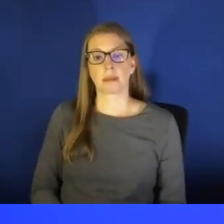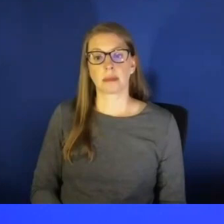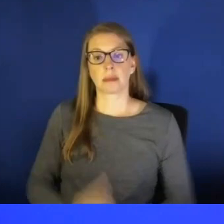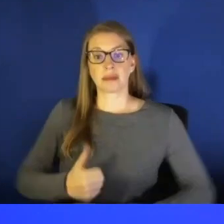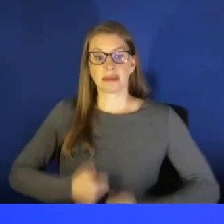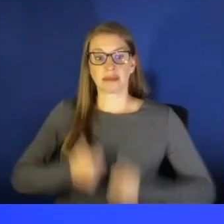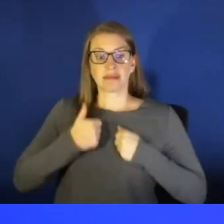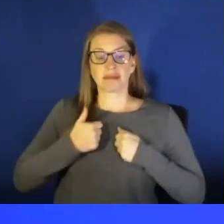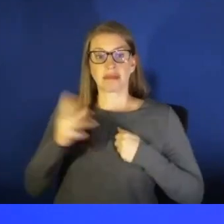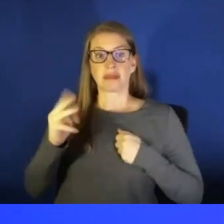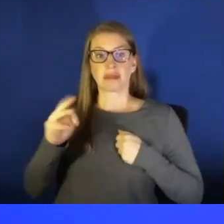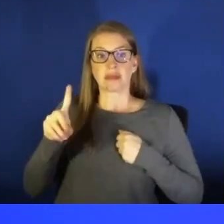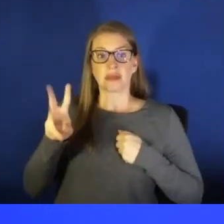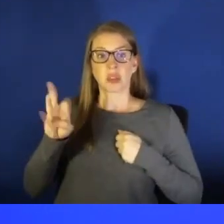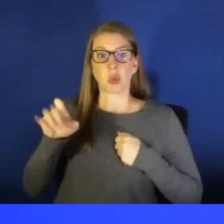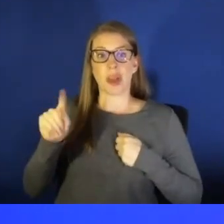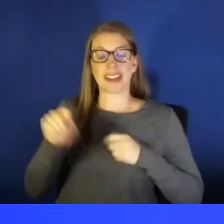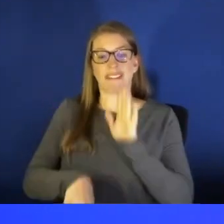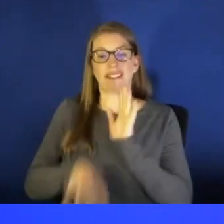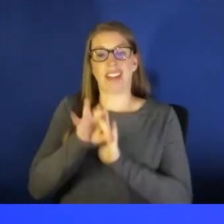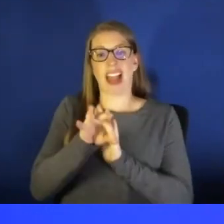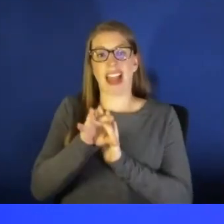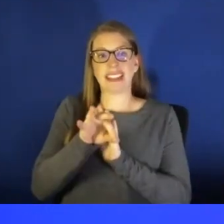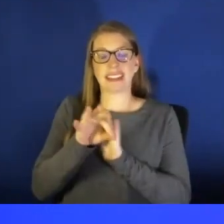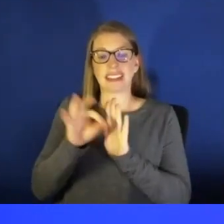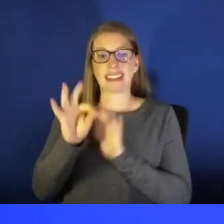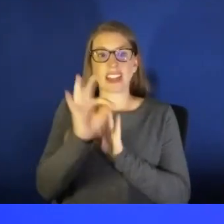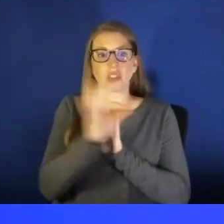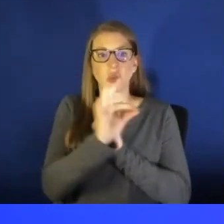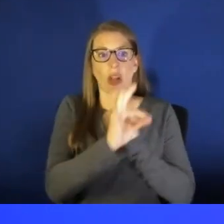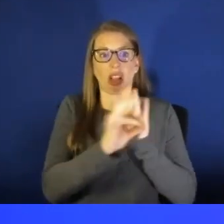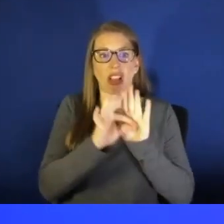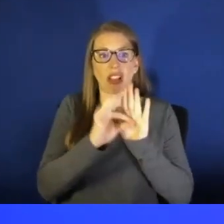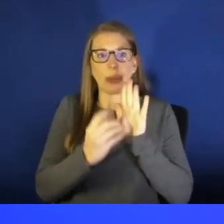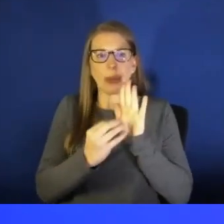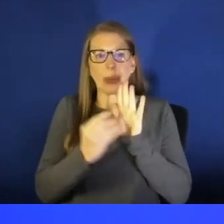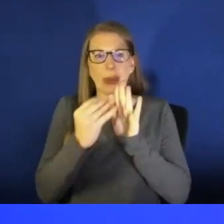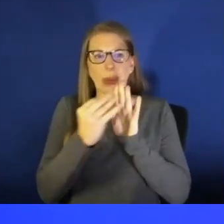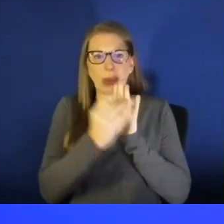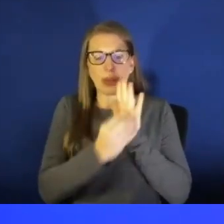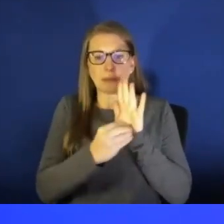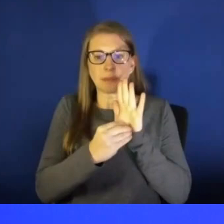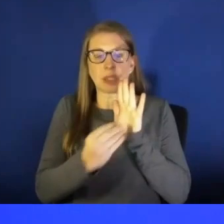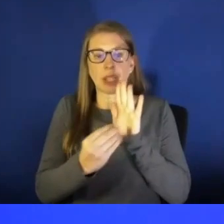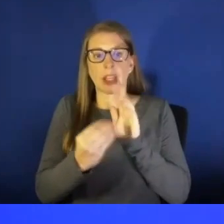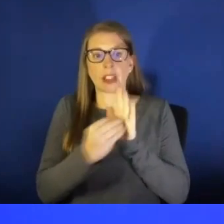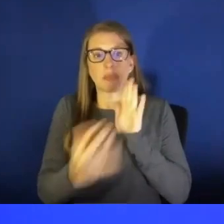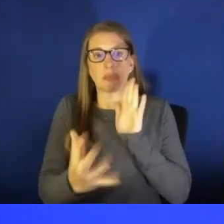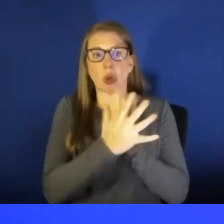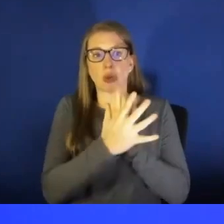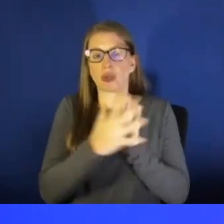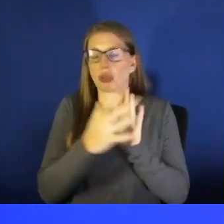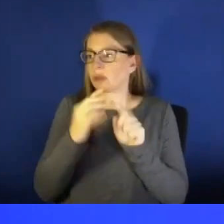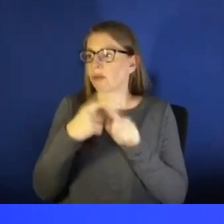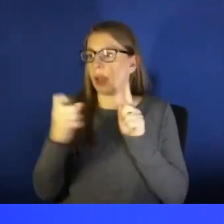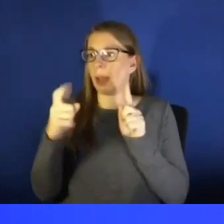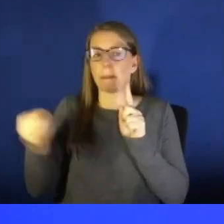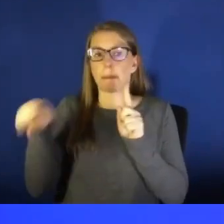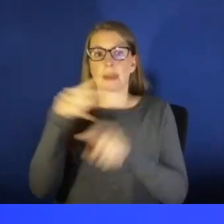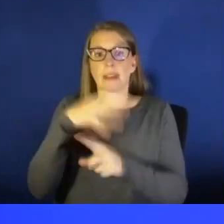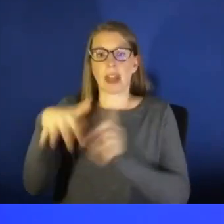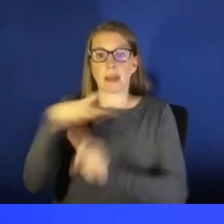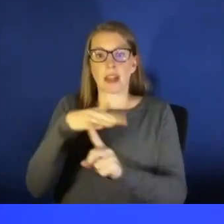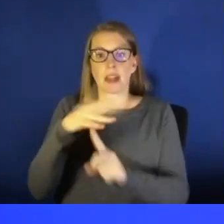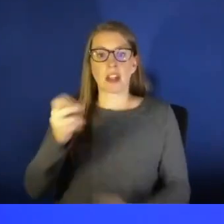lots of little nodules, you find little granulomas, you find exposure to the environment. We have Dr. Hawkinson here. He can